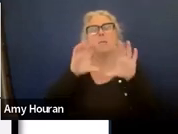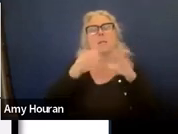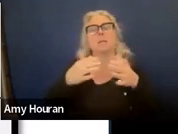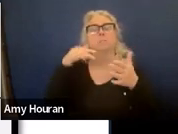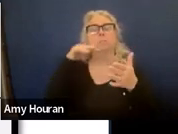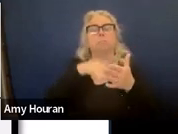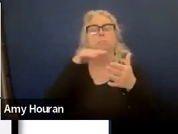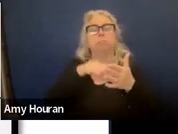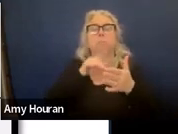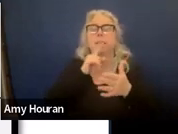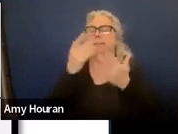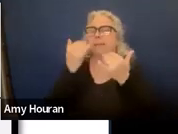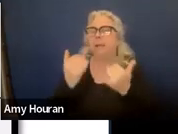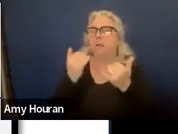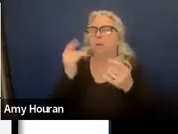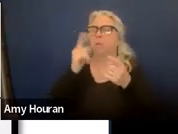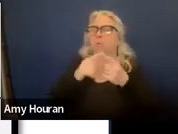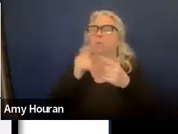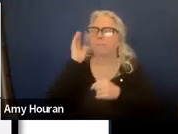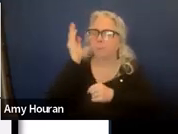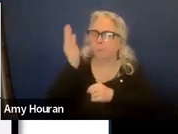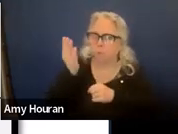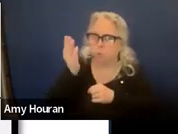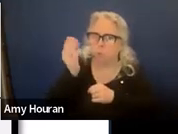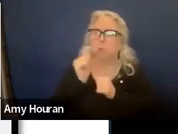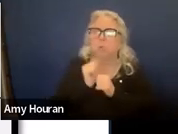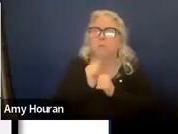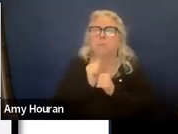is current to future, and